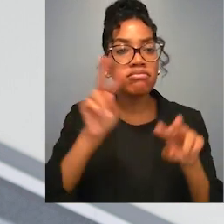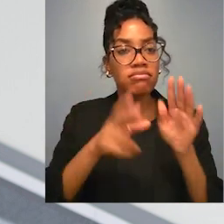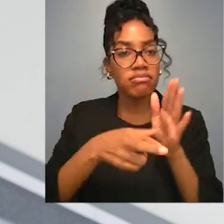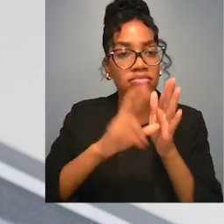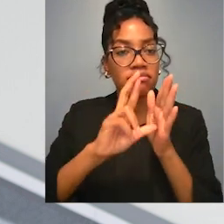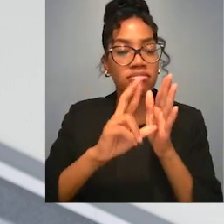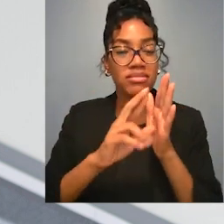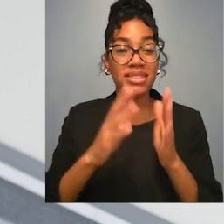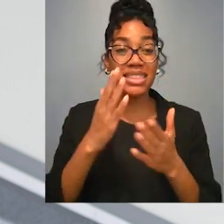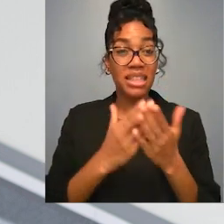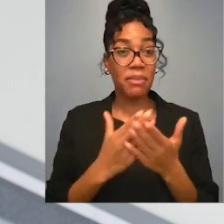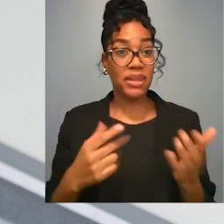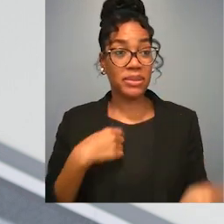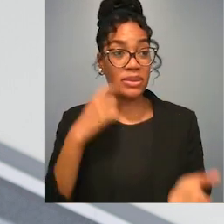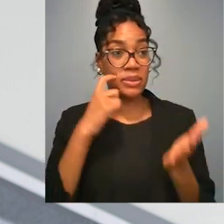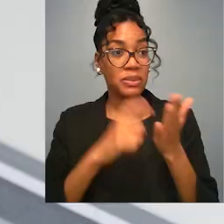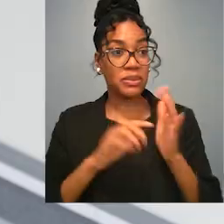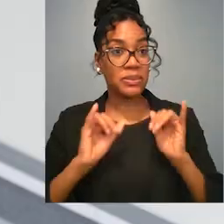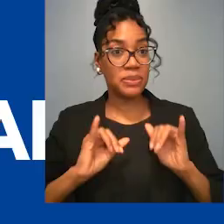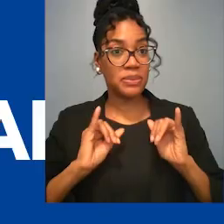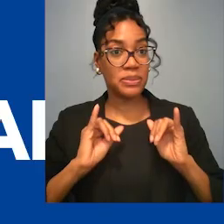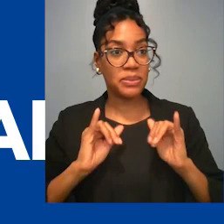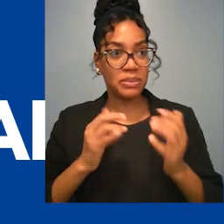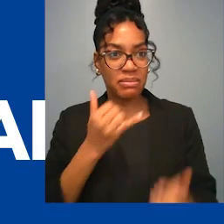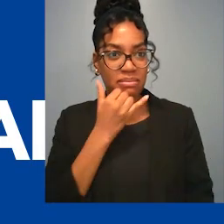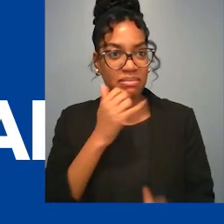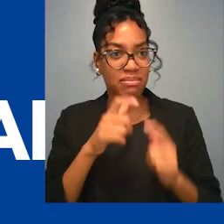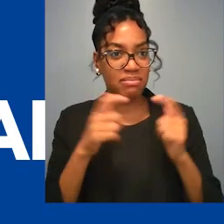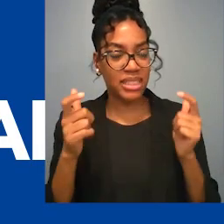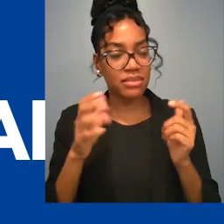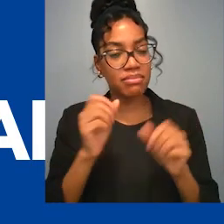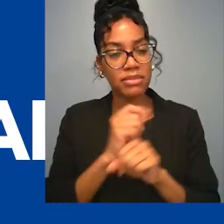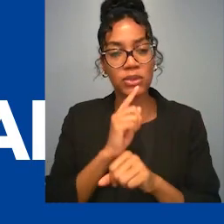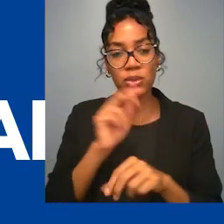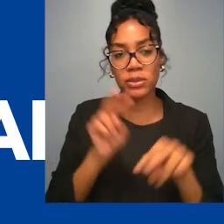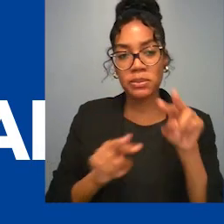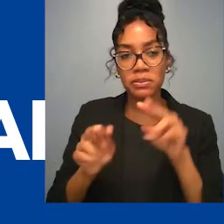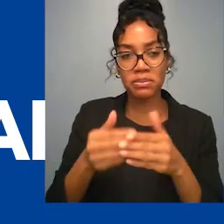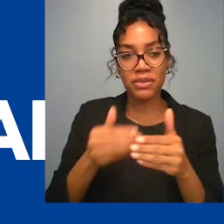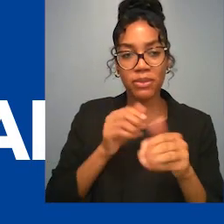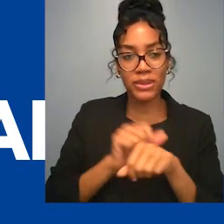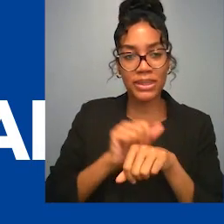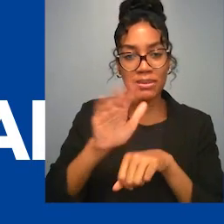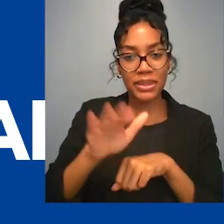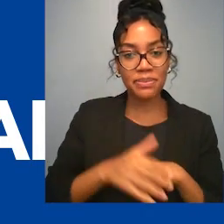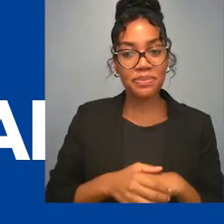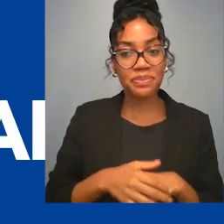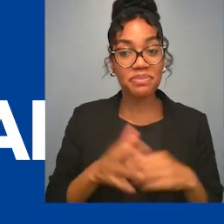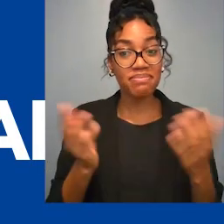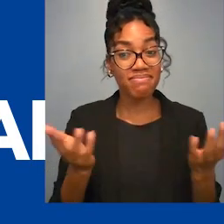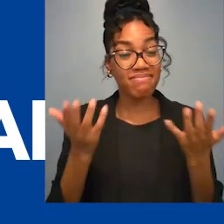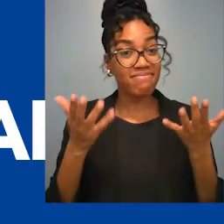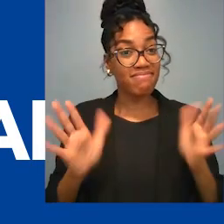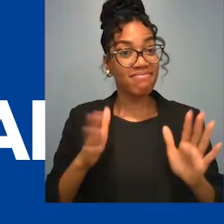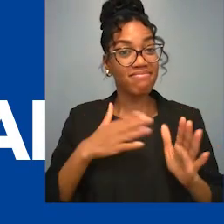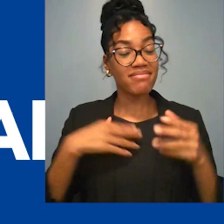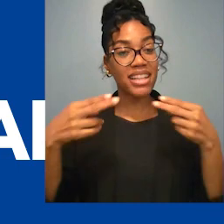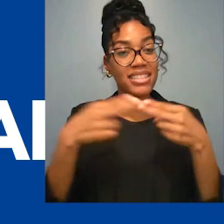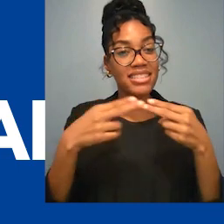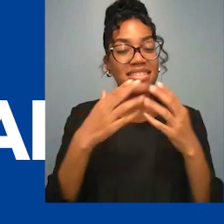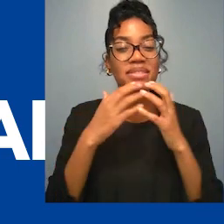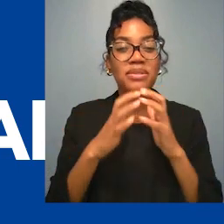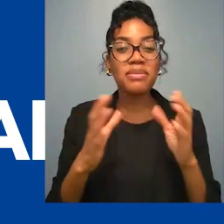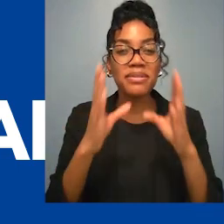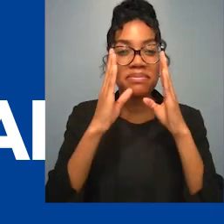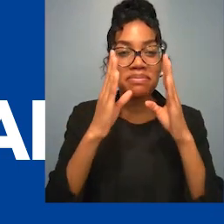you proofread. And that's it for my slides. Again, thank you for listening. I hope this was helpful,